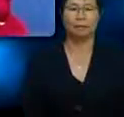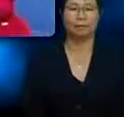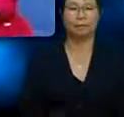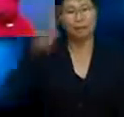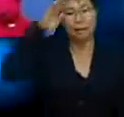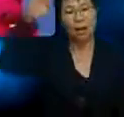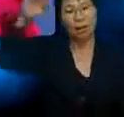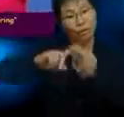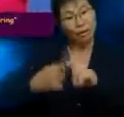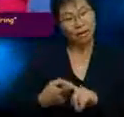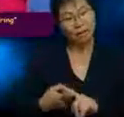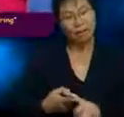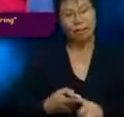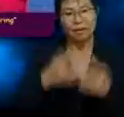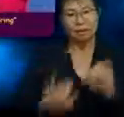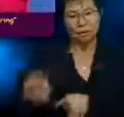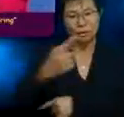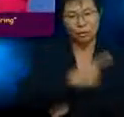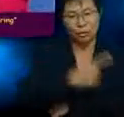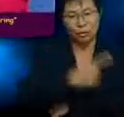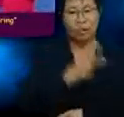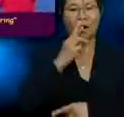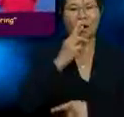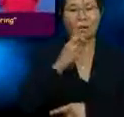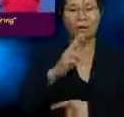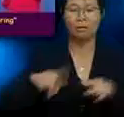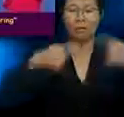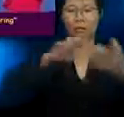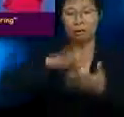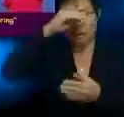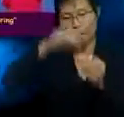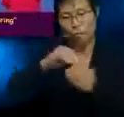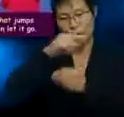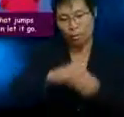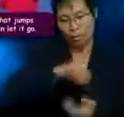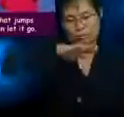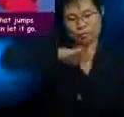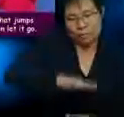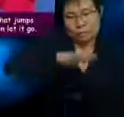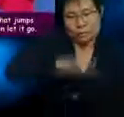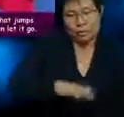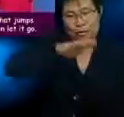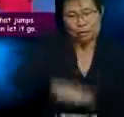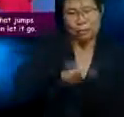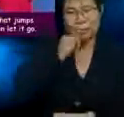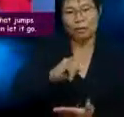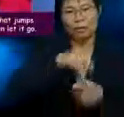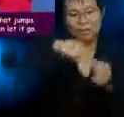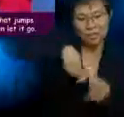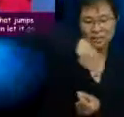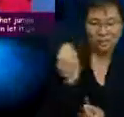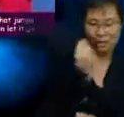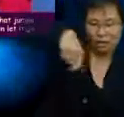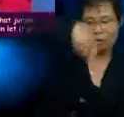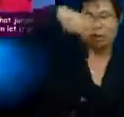Hello friends, today we are going to learn more about spring. A spring is a coil